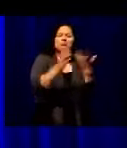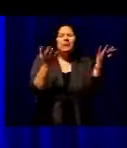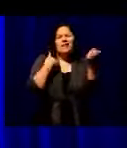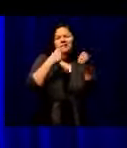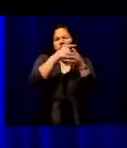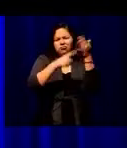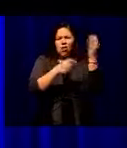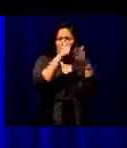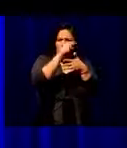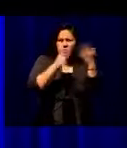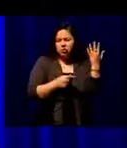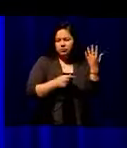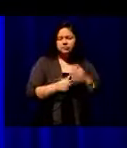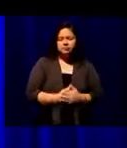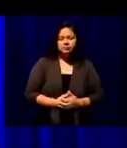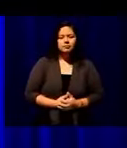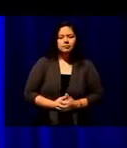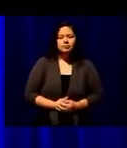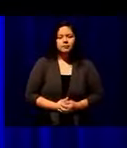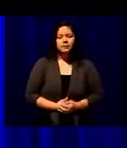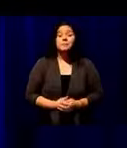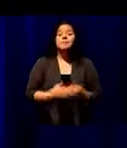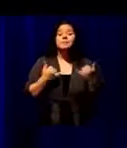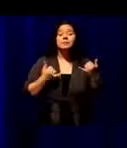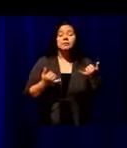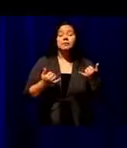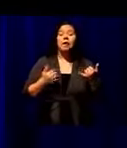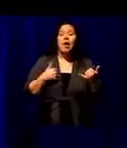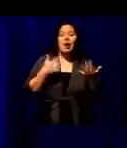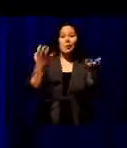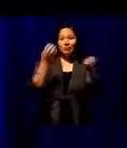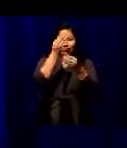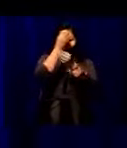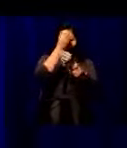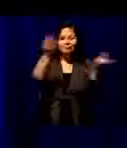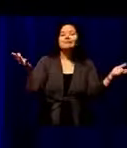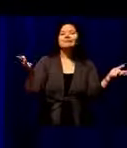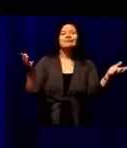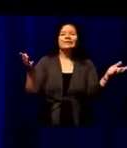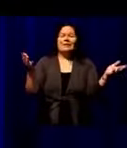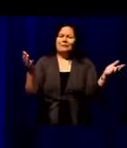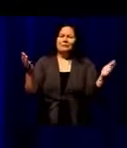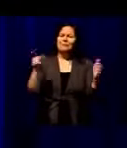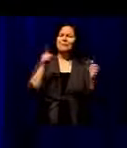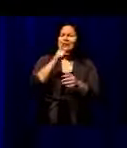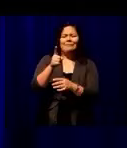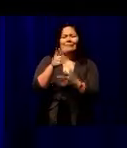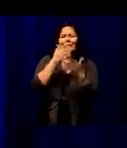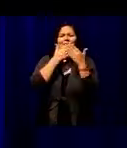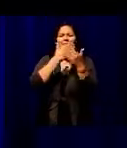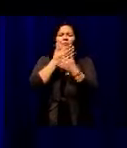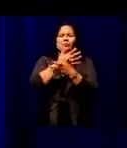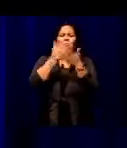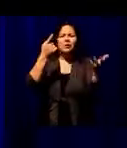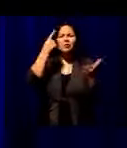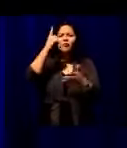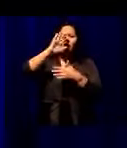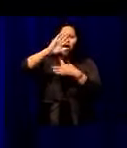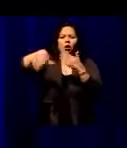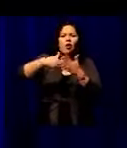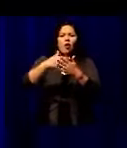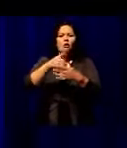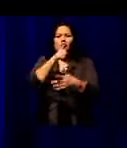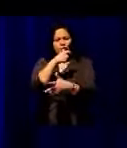of options. Now I want to send a huge shout out and a thank you to all of our